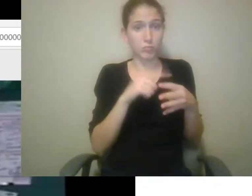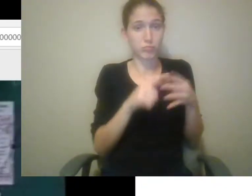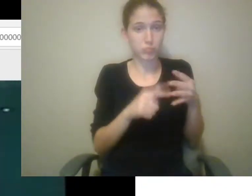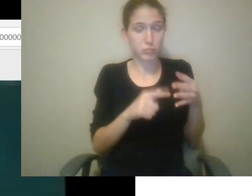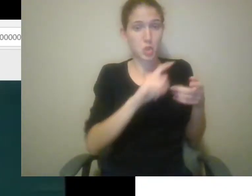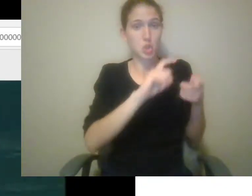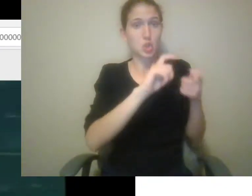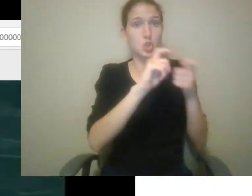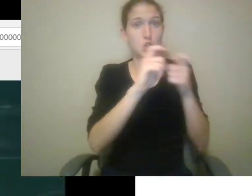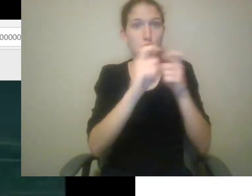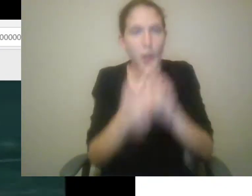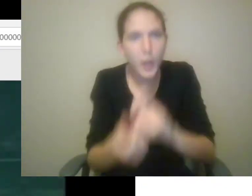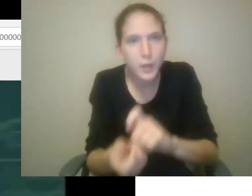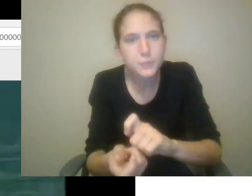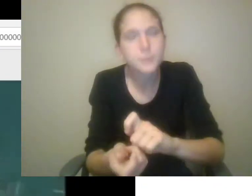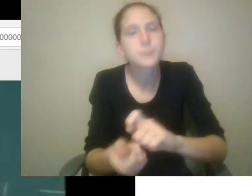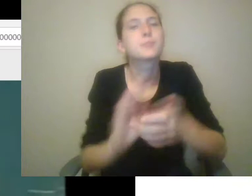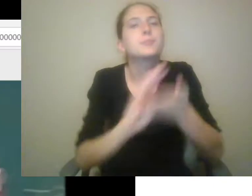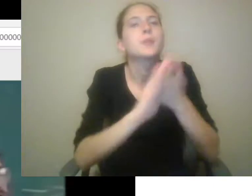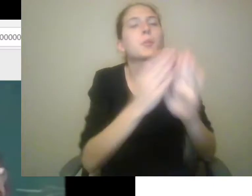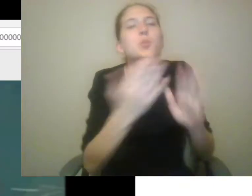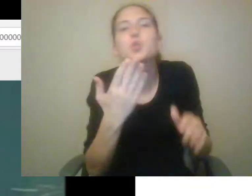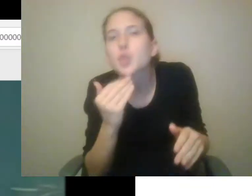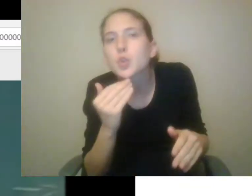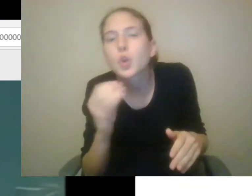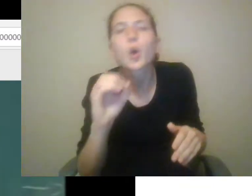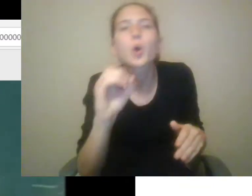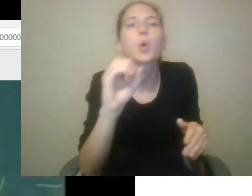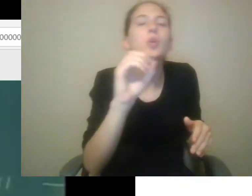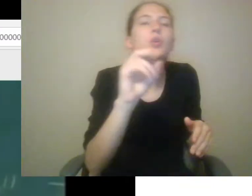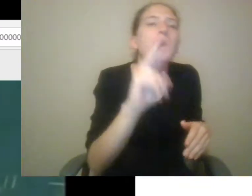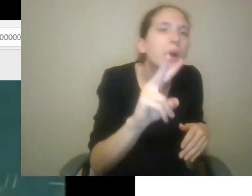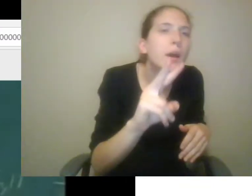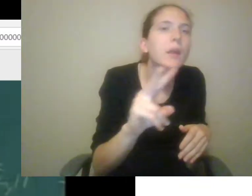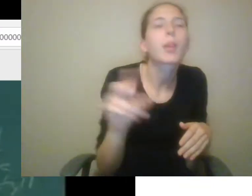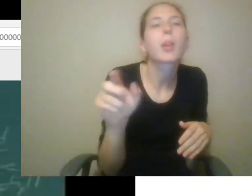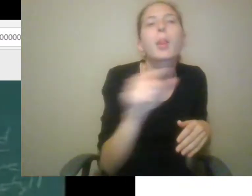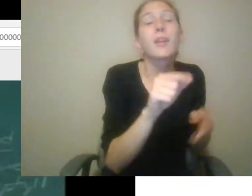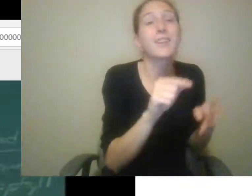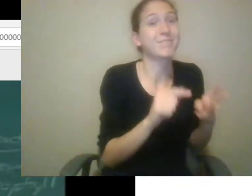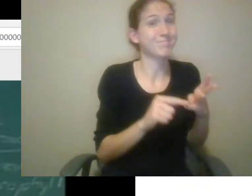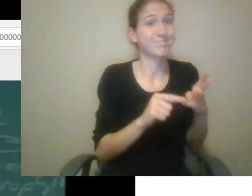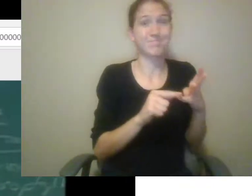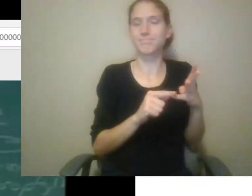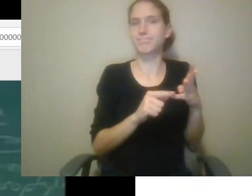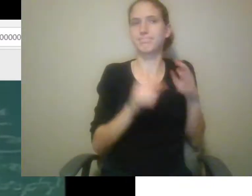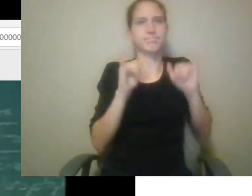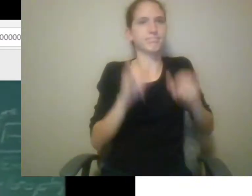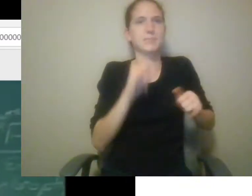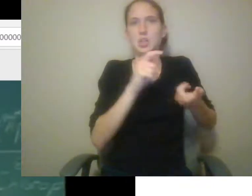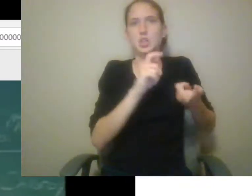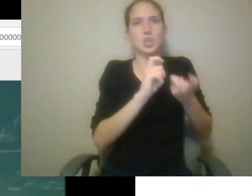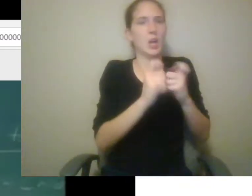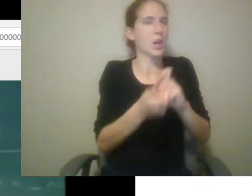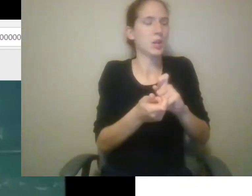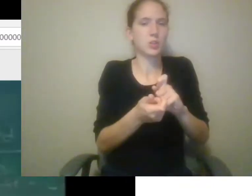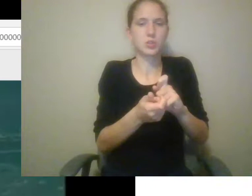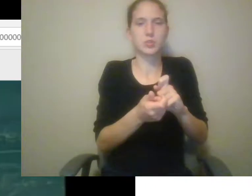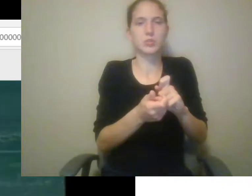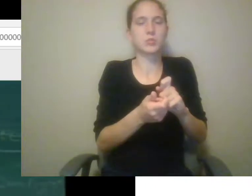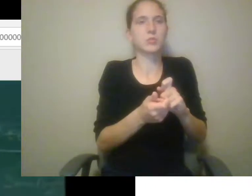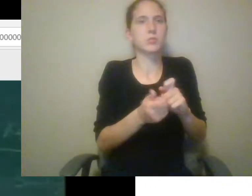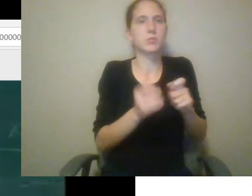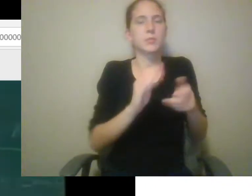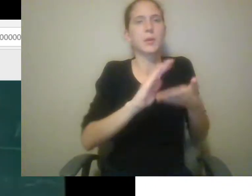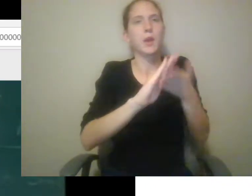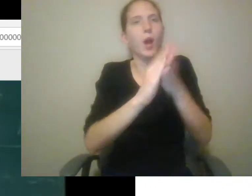the sugar or the oxygen. The chlorophyll is nothing more than the place where the carbon dioxide